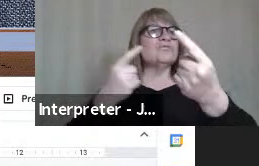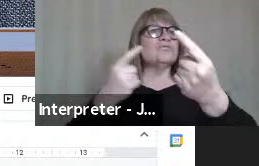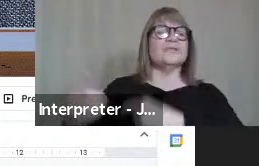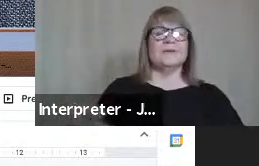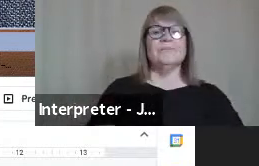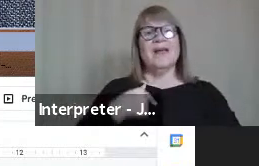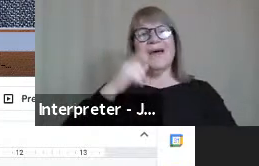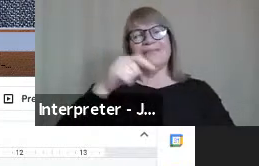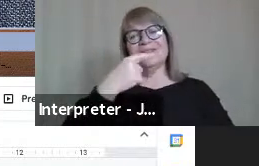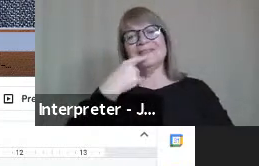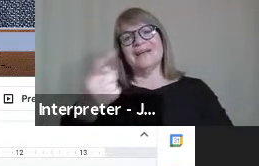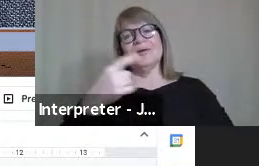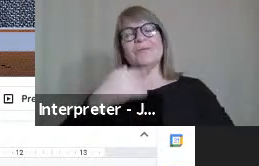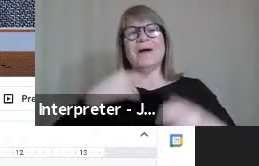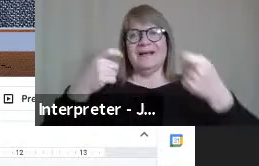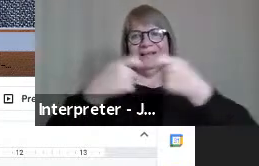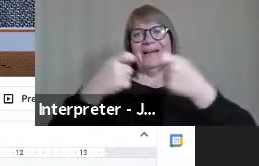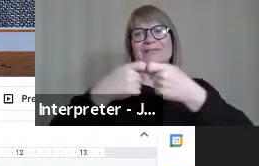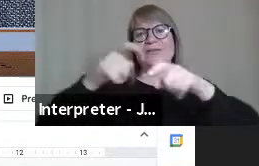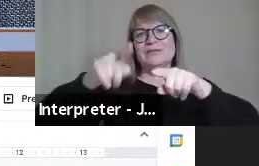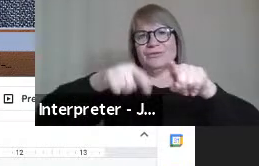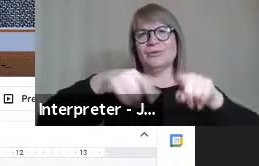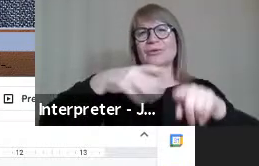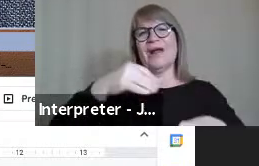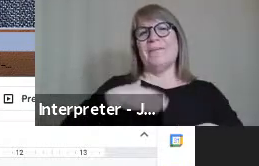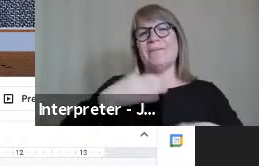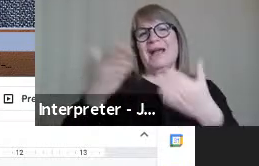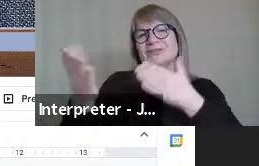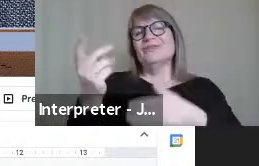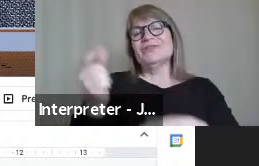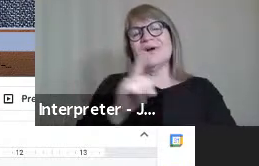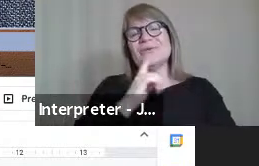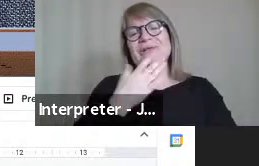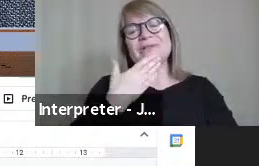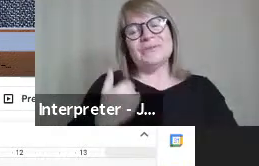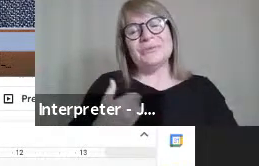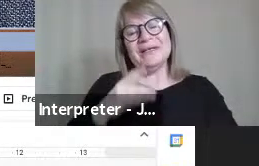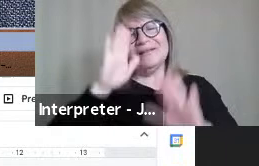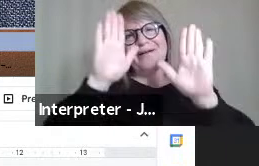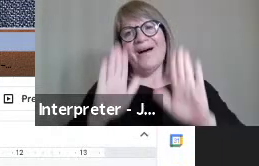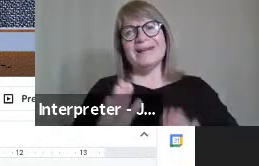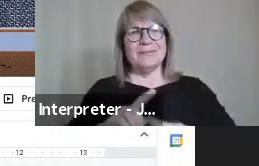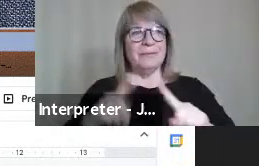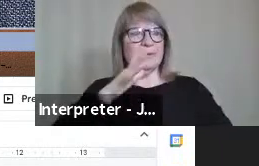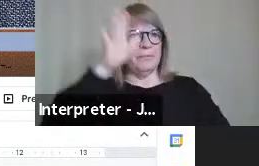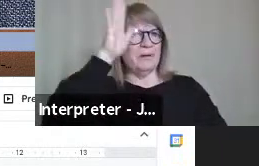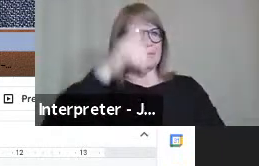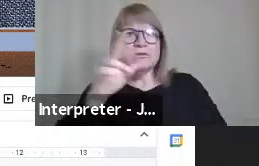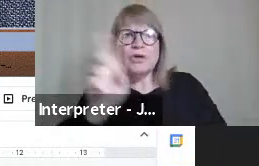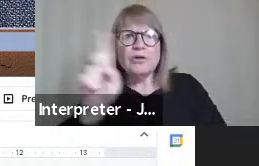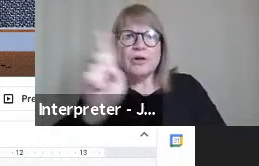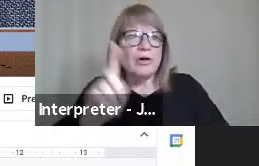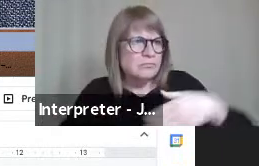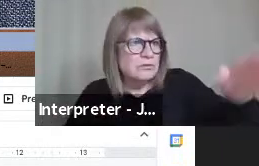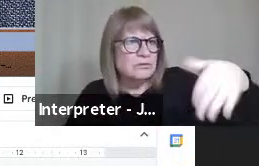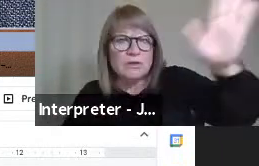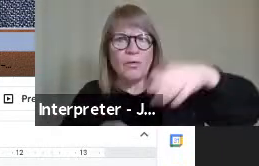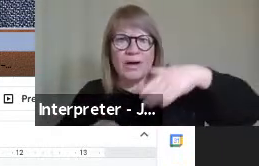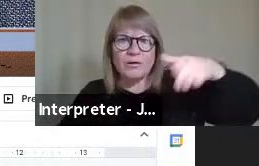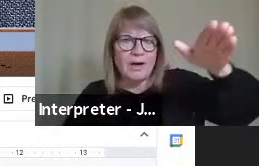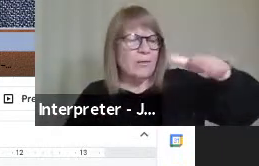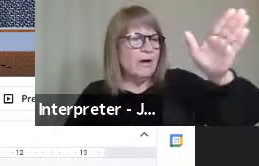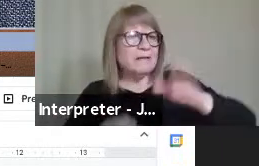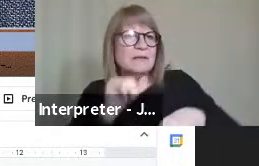scooter and the service dog are pretty sweet sterling's pretty awesome but you know their parents quickly shooed them away just scooped them away up and